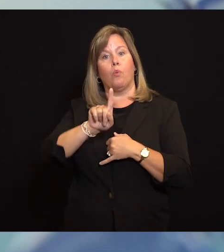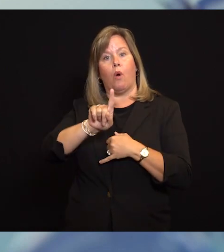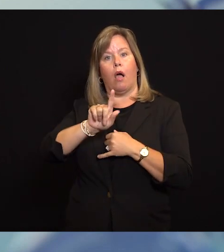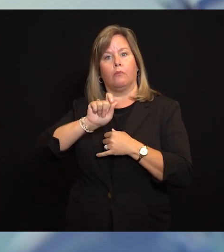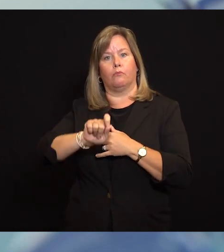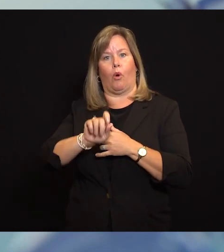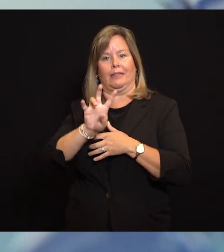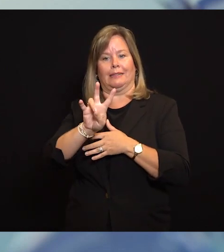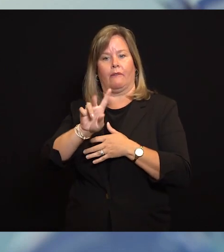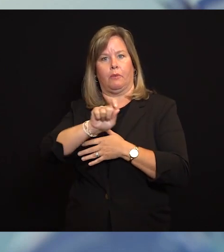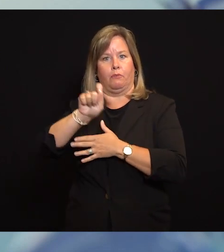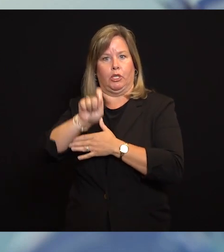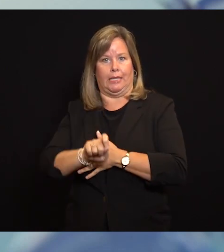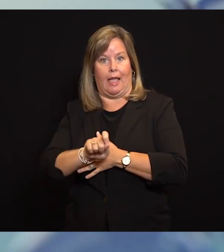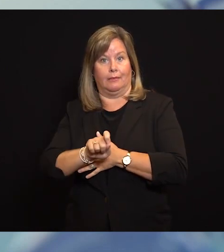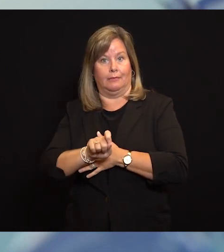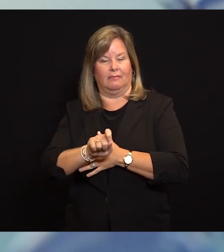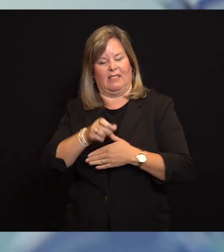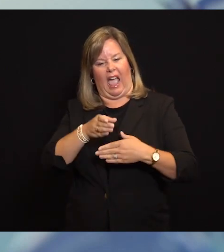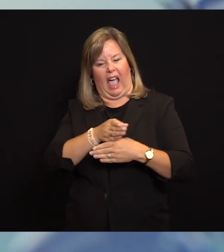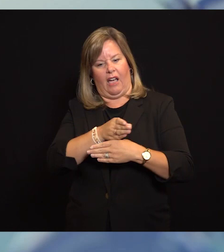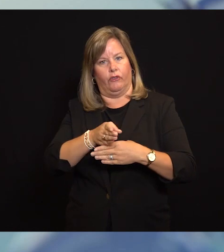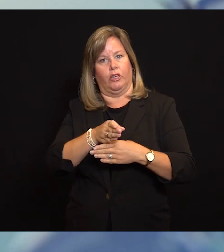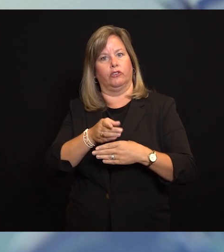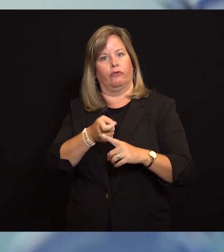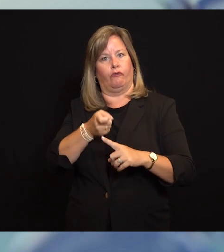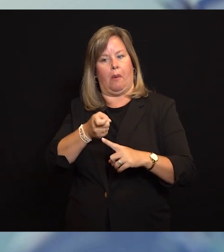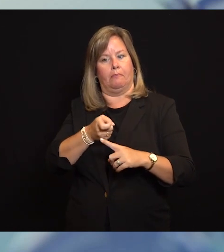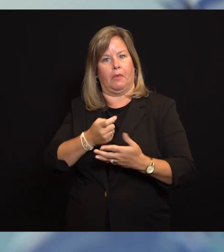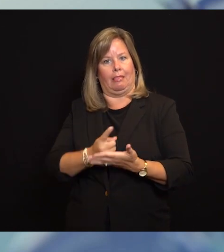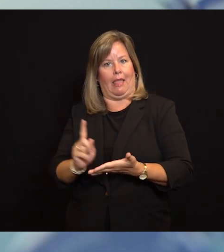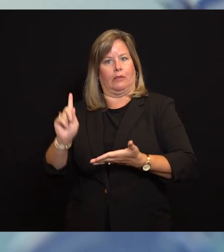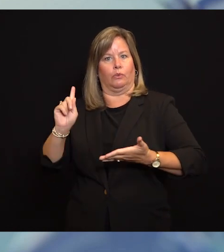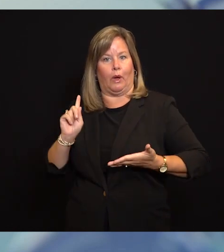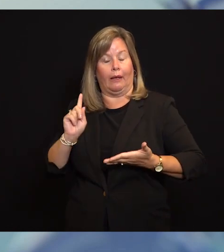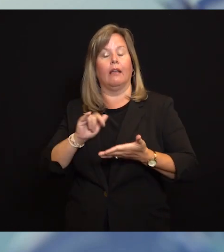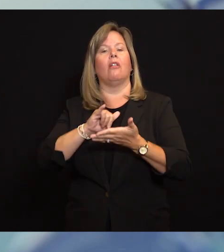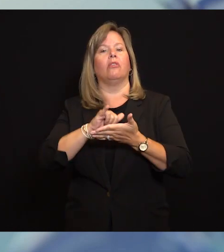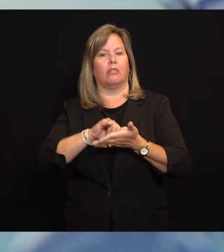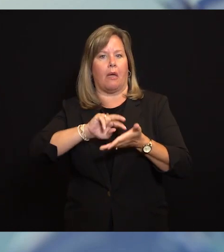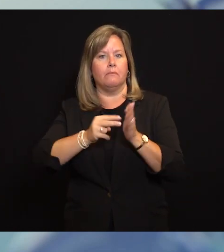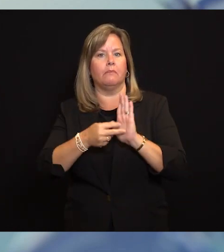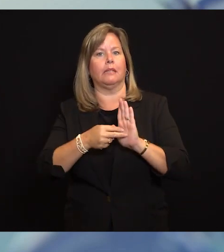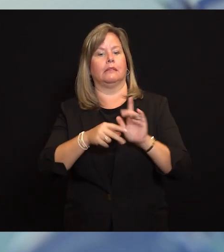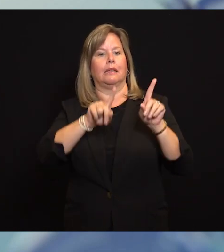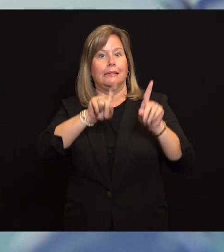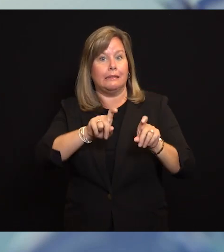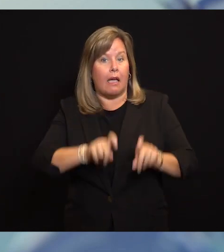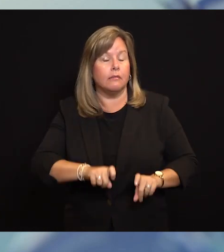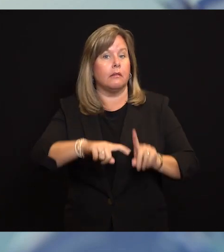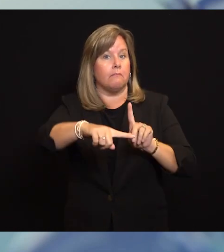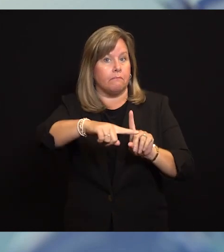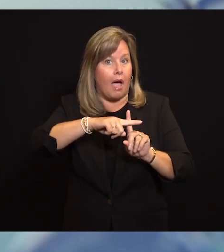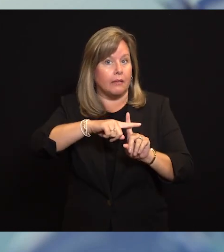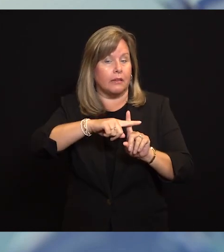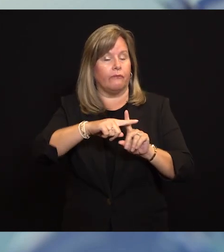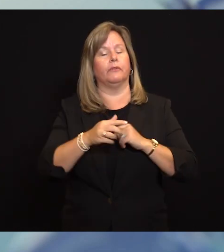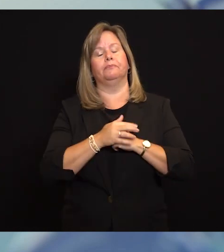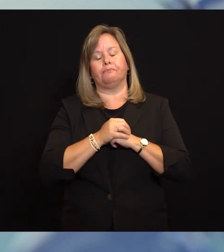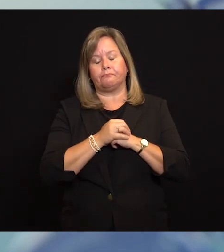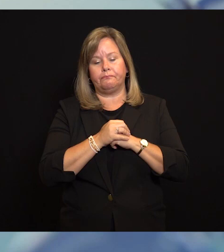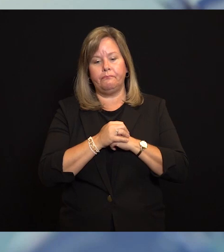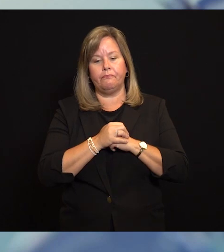1.7% as an average over the last week of our tests are coming back positive for COVID-19. These are great signs for us here in Kent